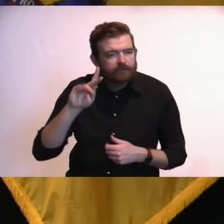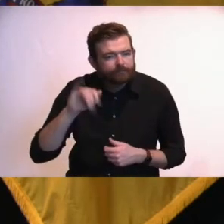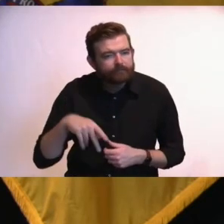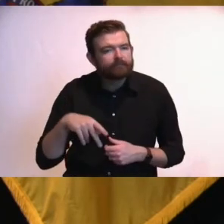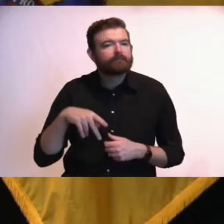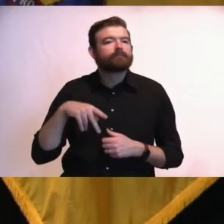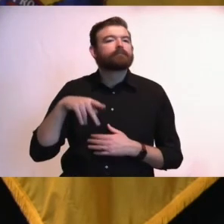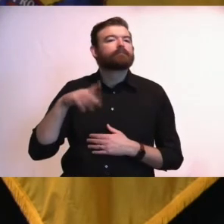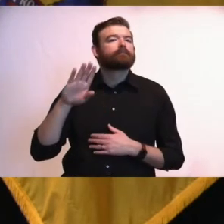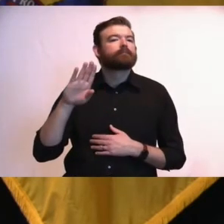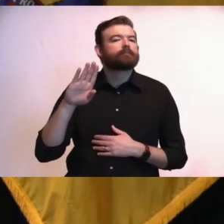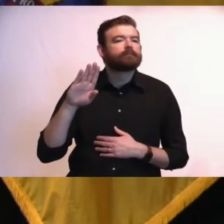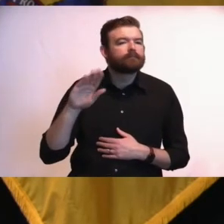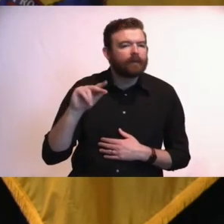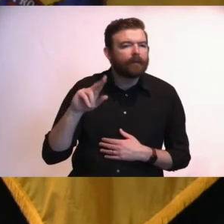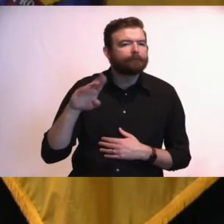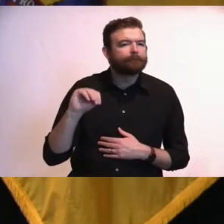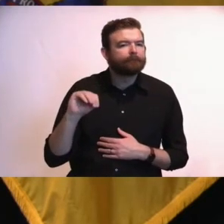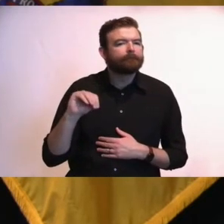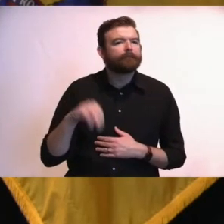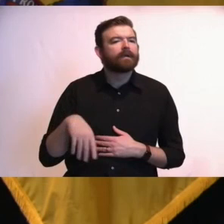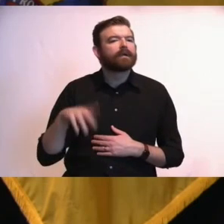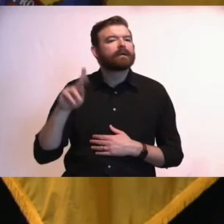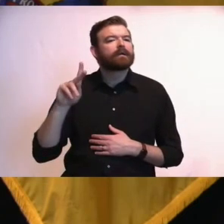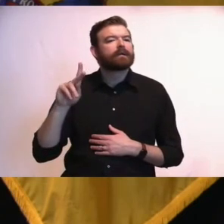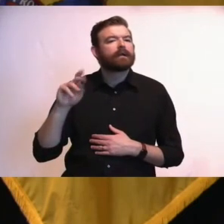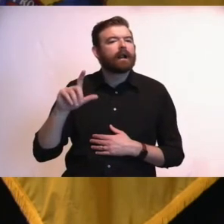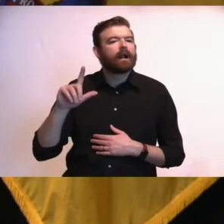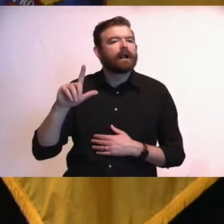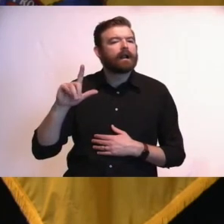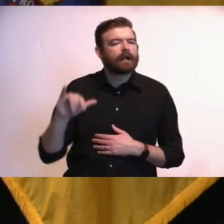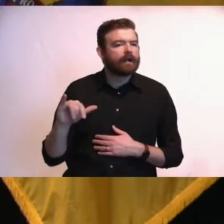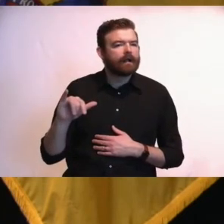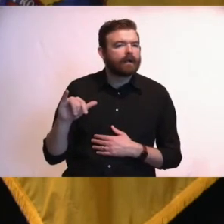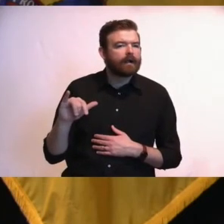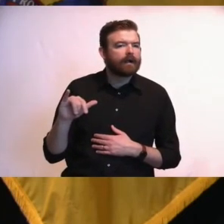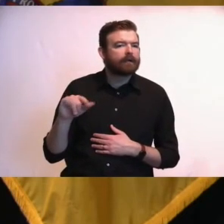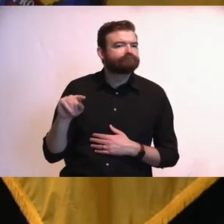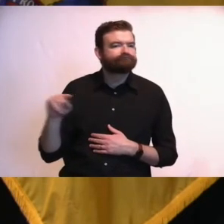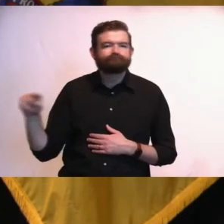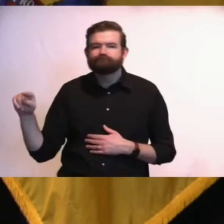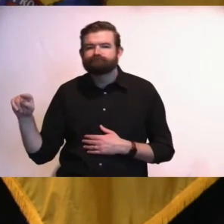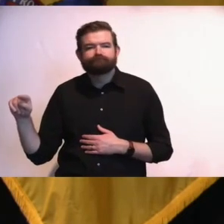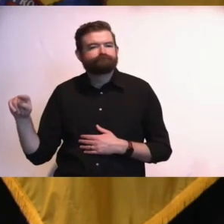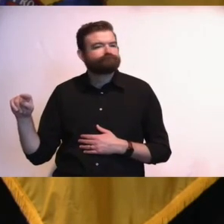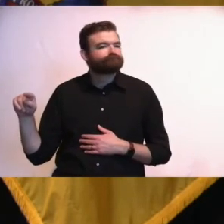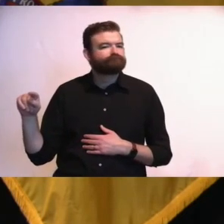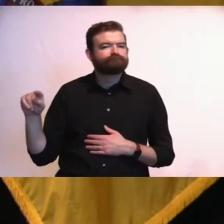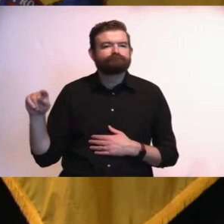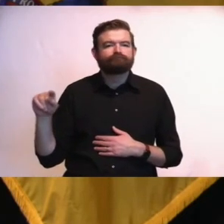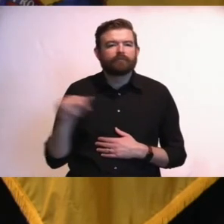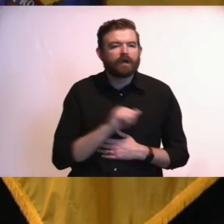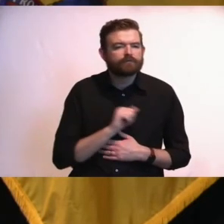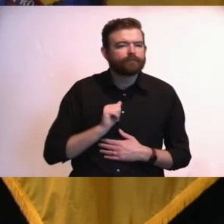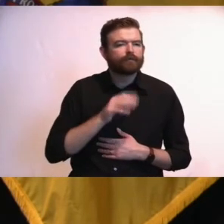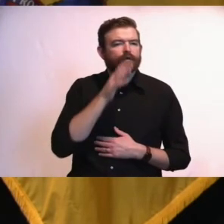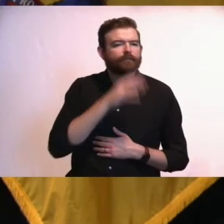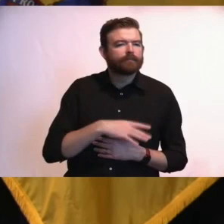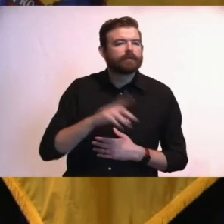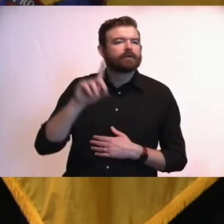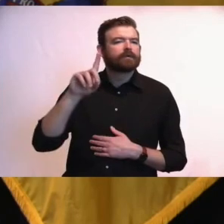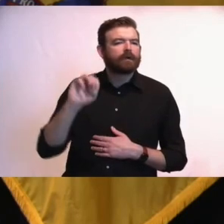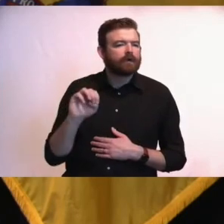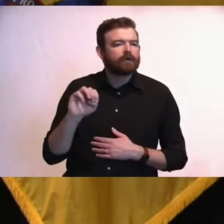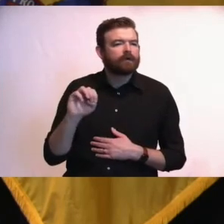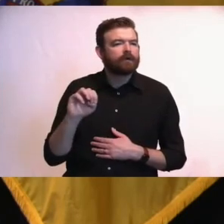John Berzicelli, Assemblyman Nicholas Cervalotti, Assemblywoman Betty Lou DeCroce, Assemblywoman